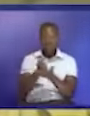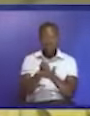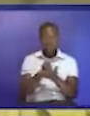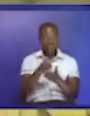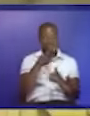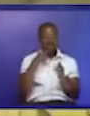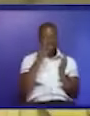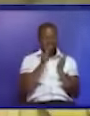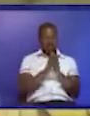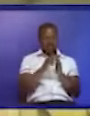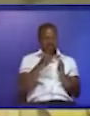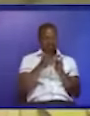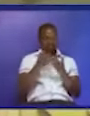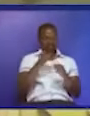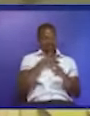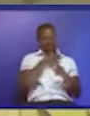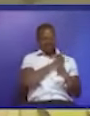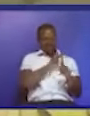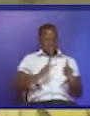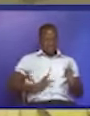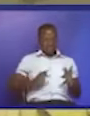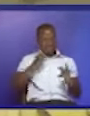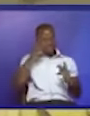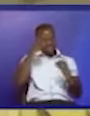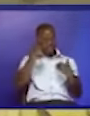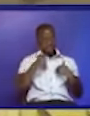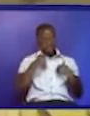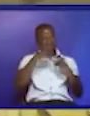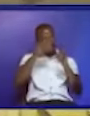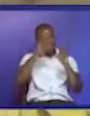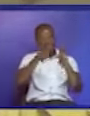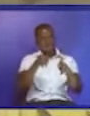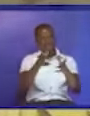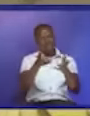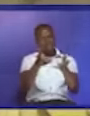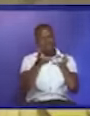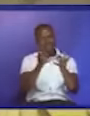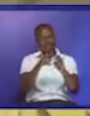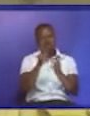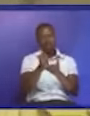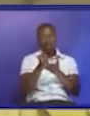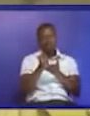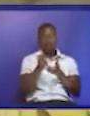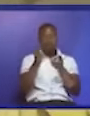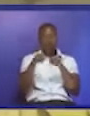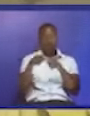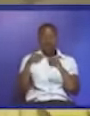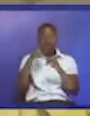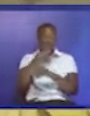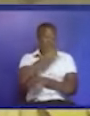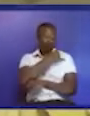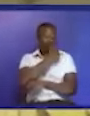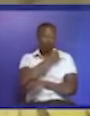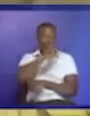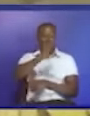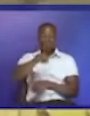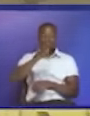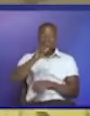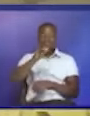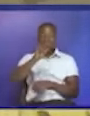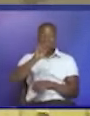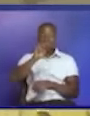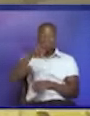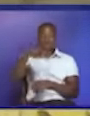need someone to give me that interpretation. And until Joseph came, the same thing happened with the king